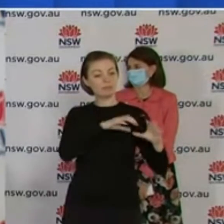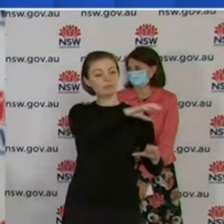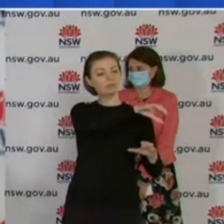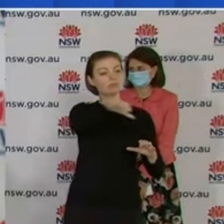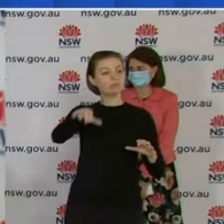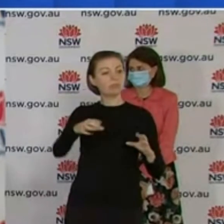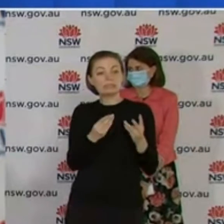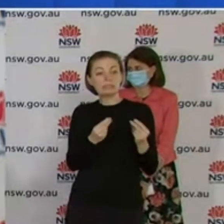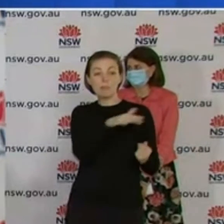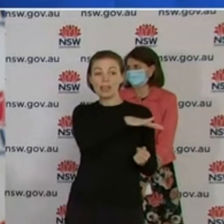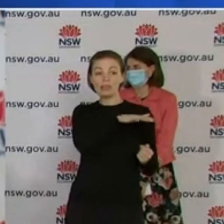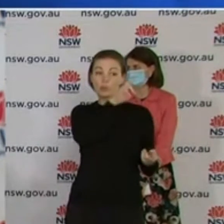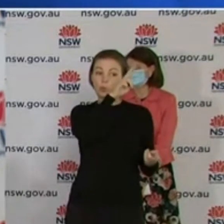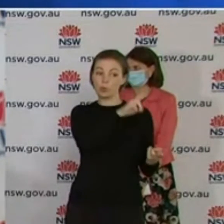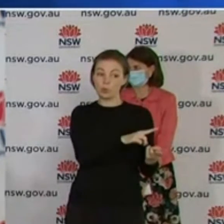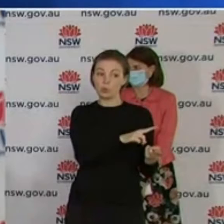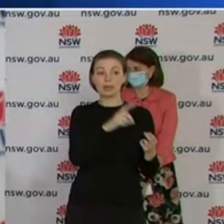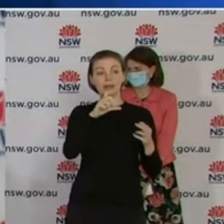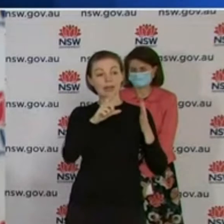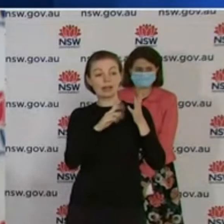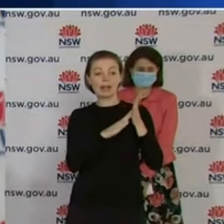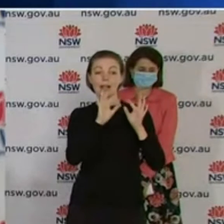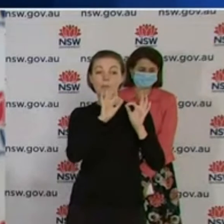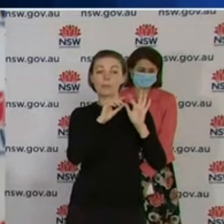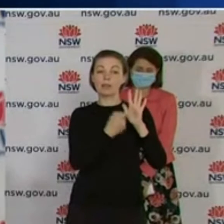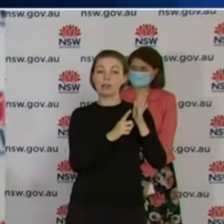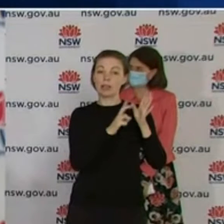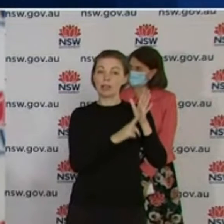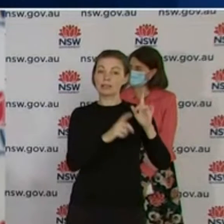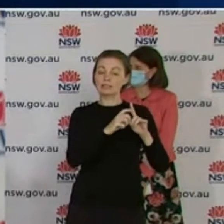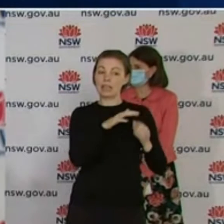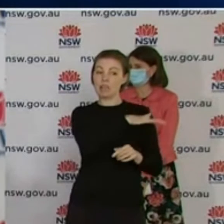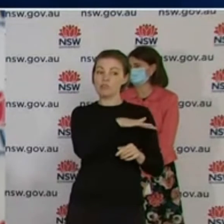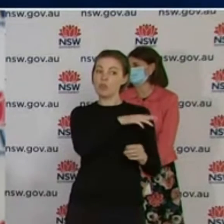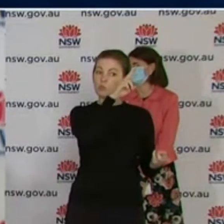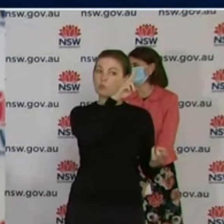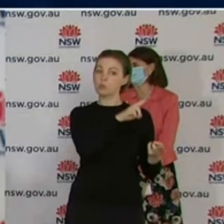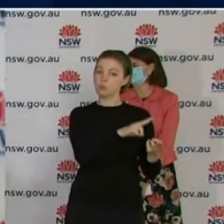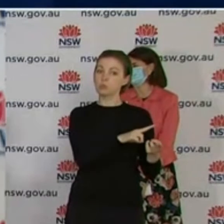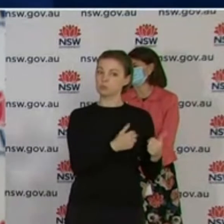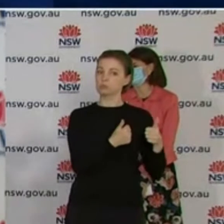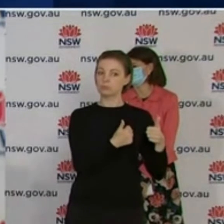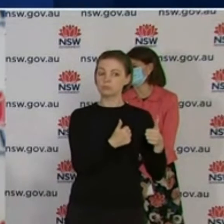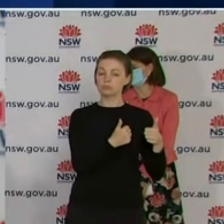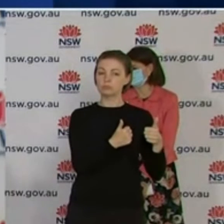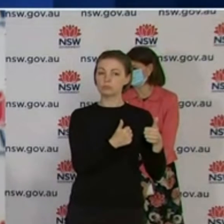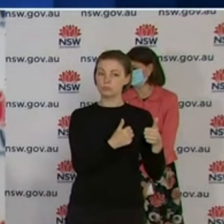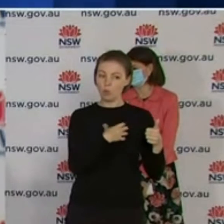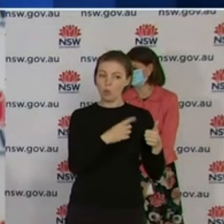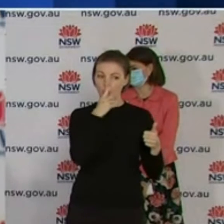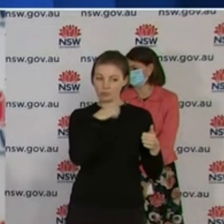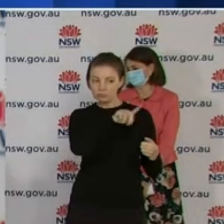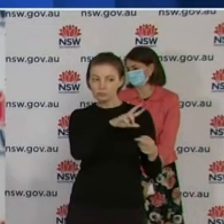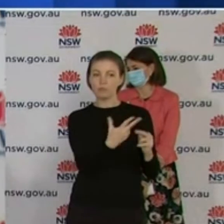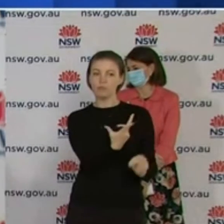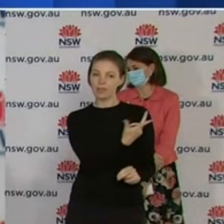be dropping in some areas, particularly Cumberland we called out last week as an area where we've had rapid increase in